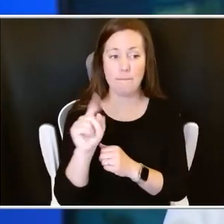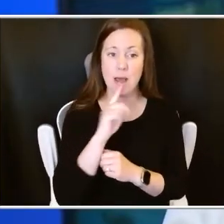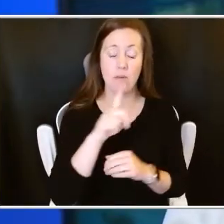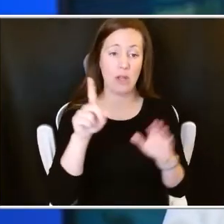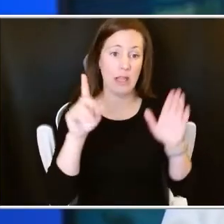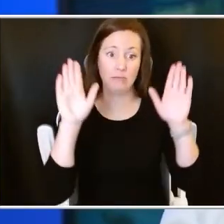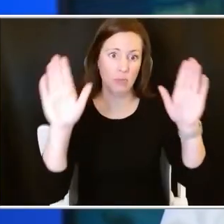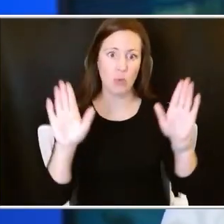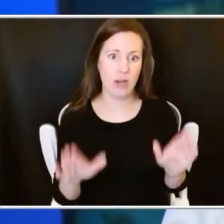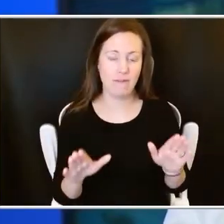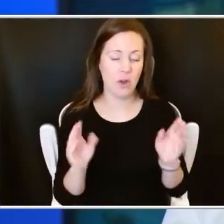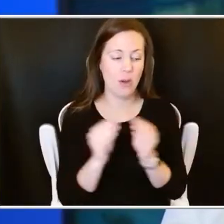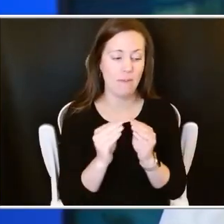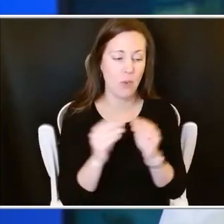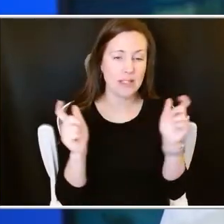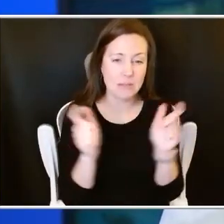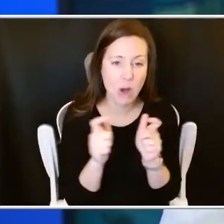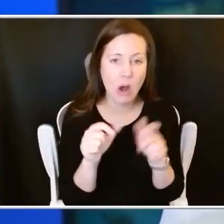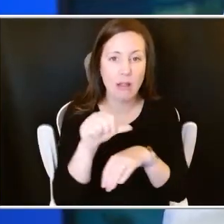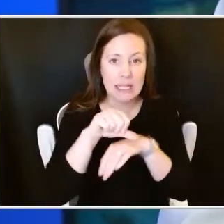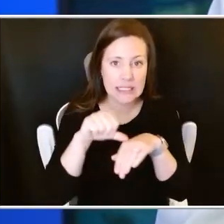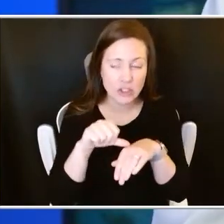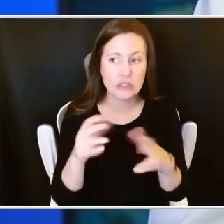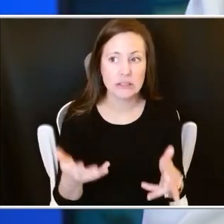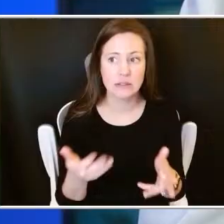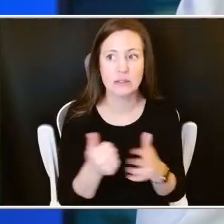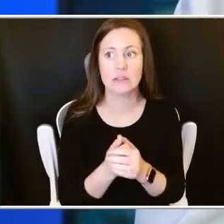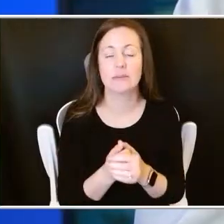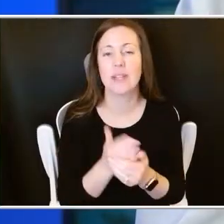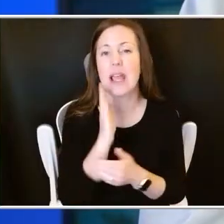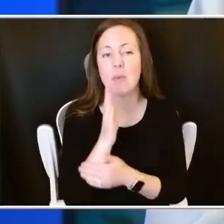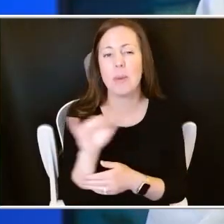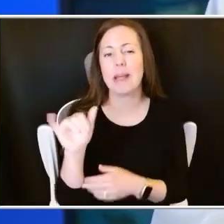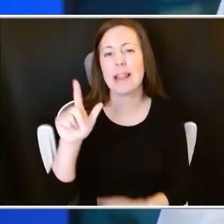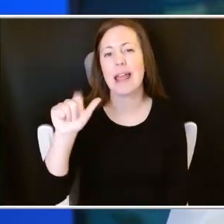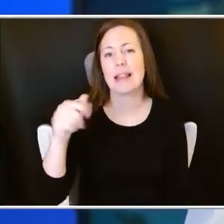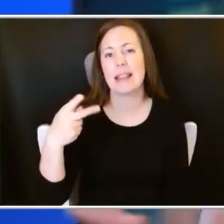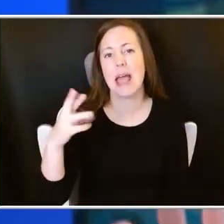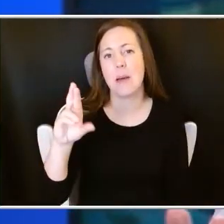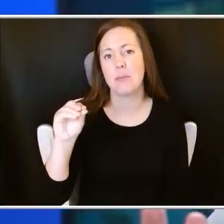Smaller incisions, which would be attuned to like laparoscopic surgery.